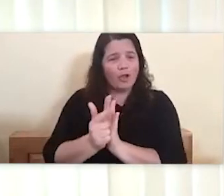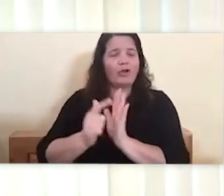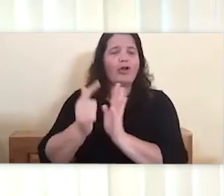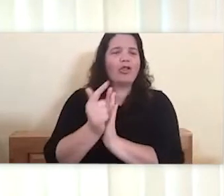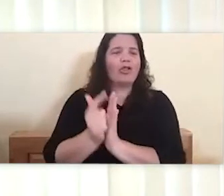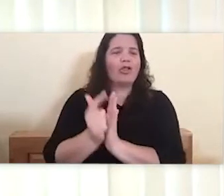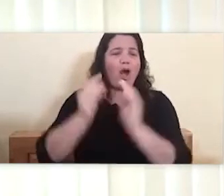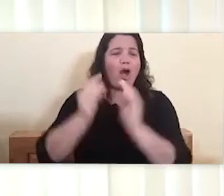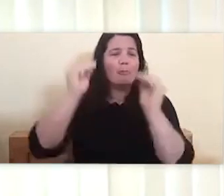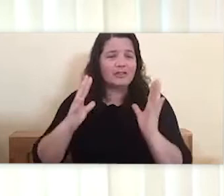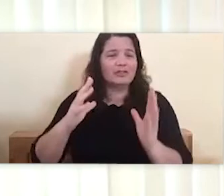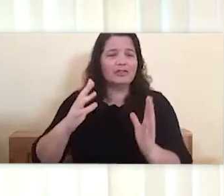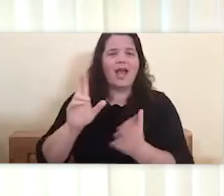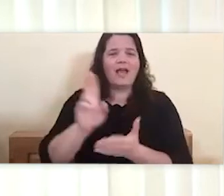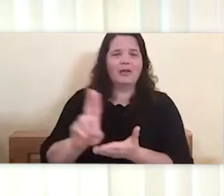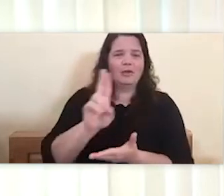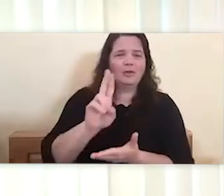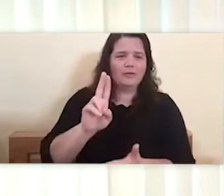University of San Francisco,